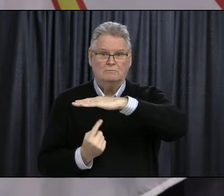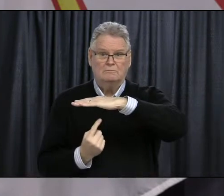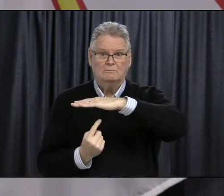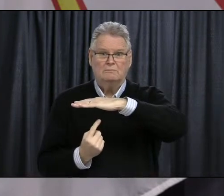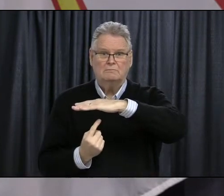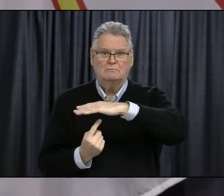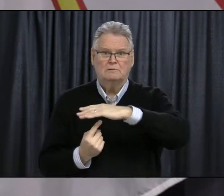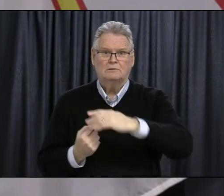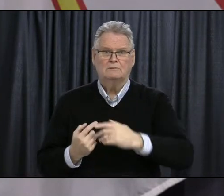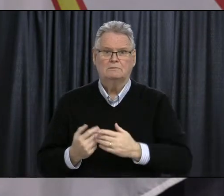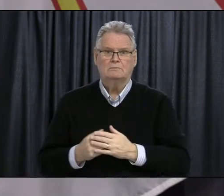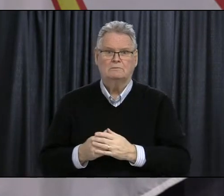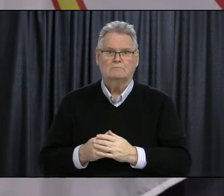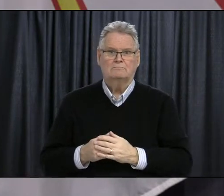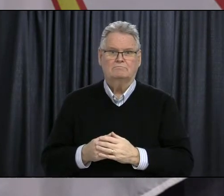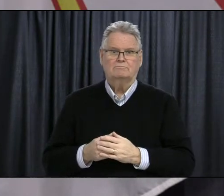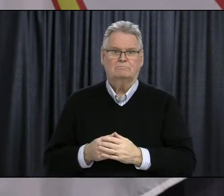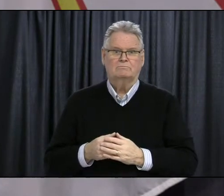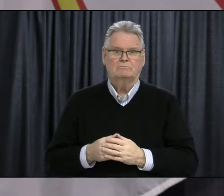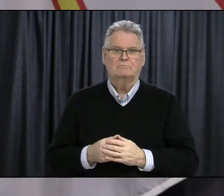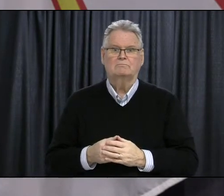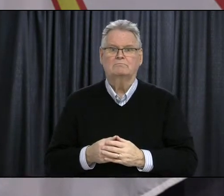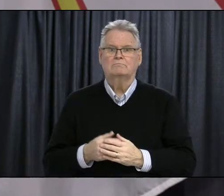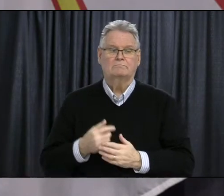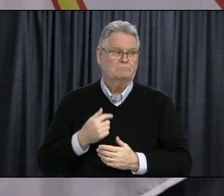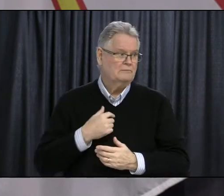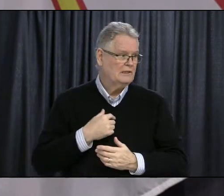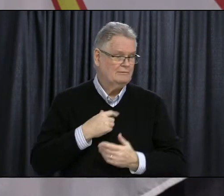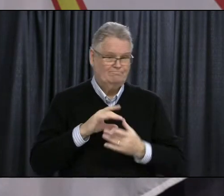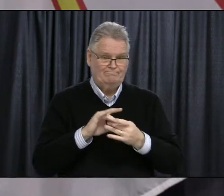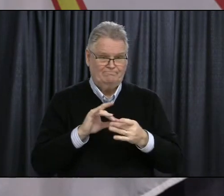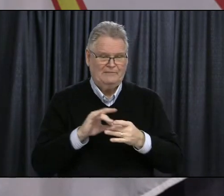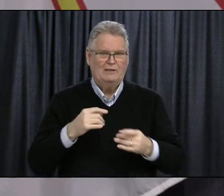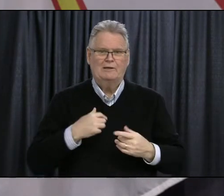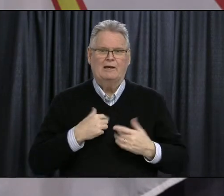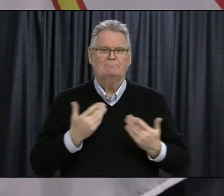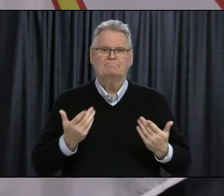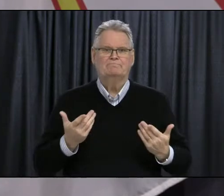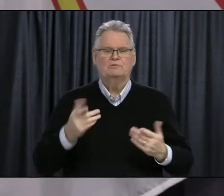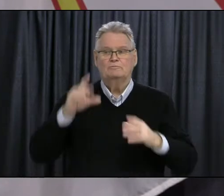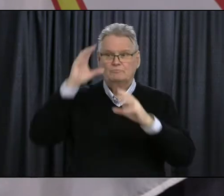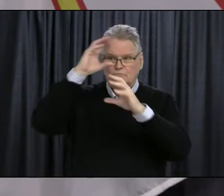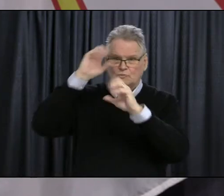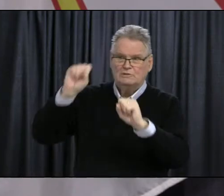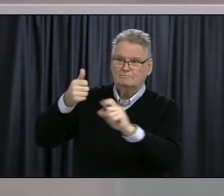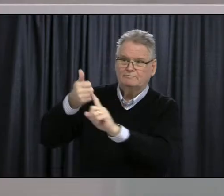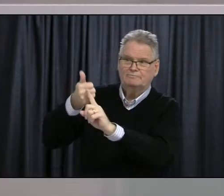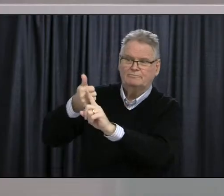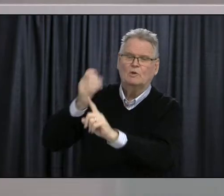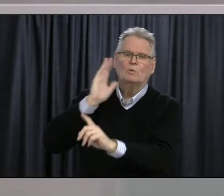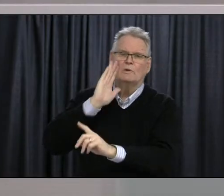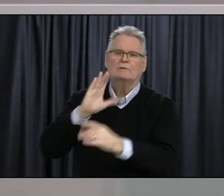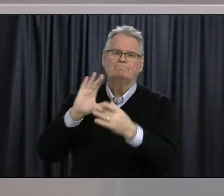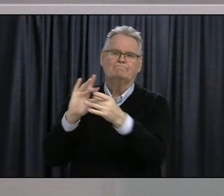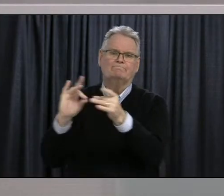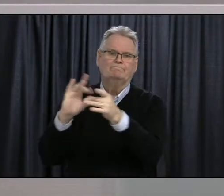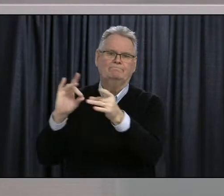now. So, the details of that I don't really have at this point, Peter. Sorry. Okay,